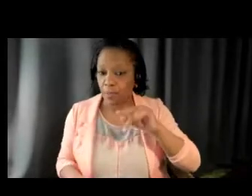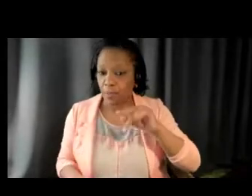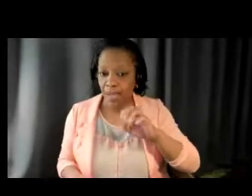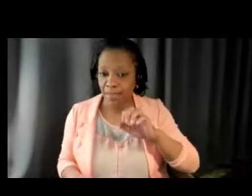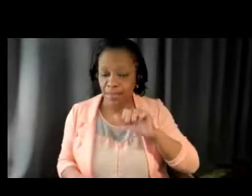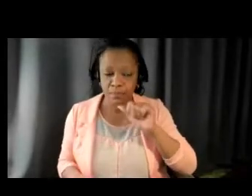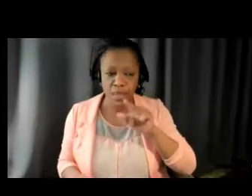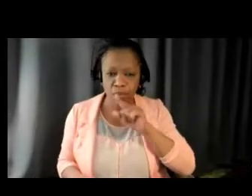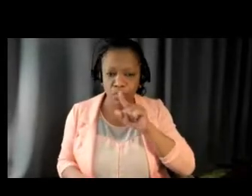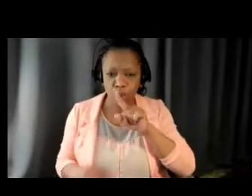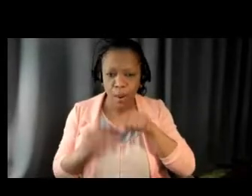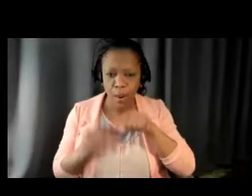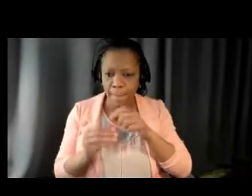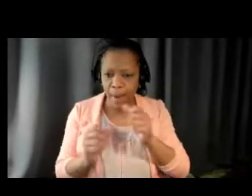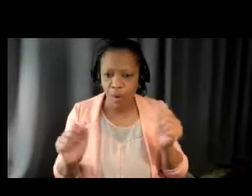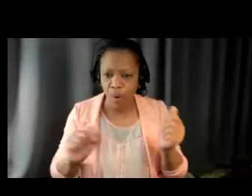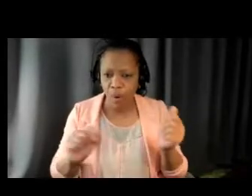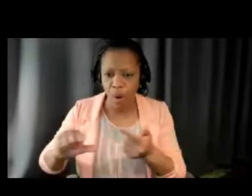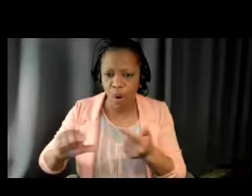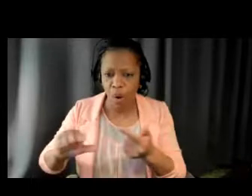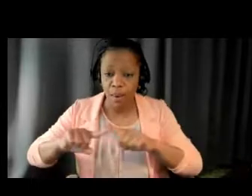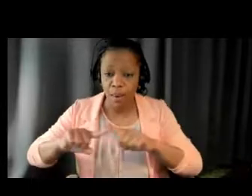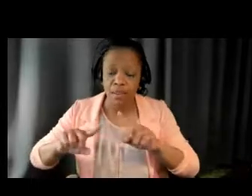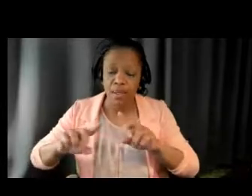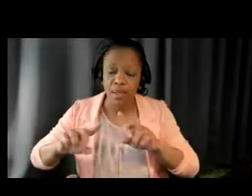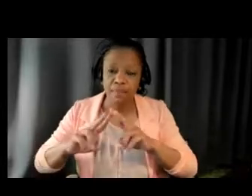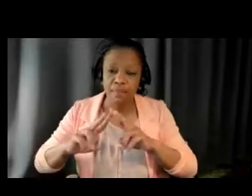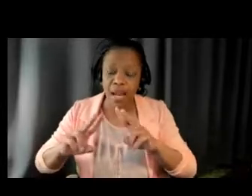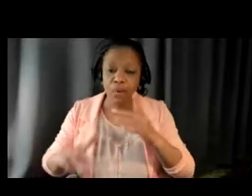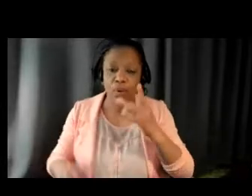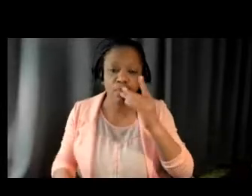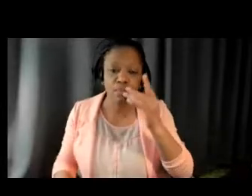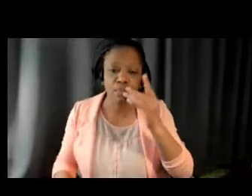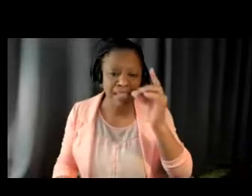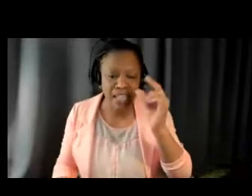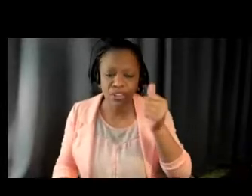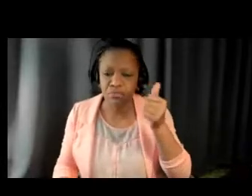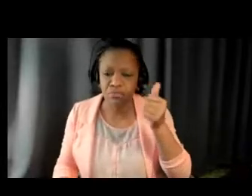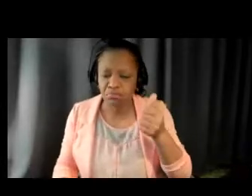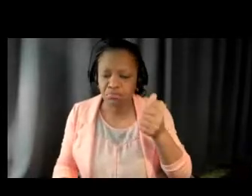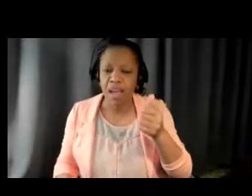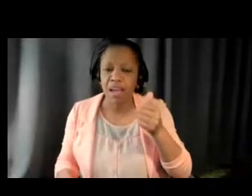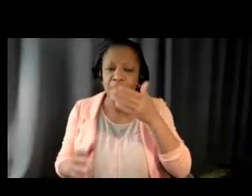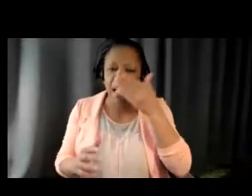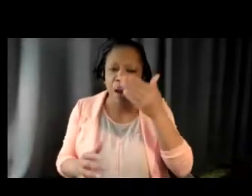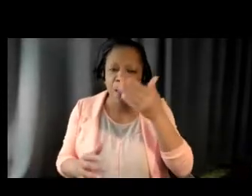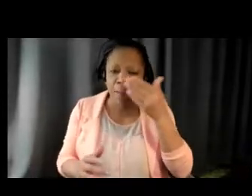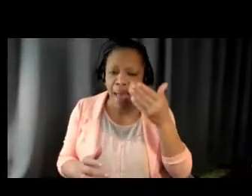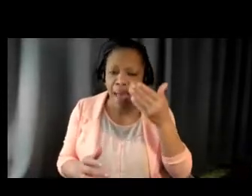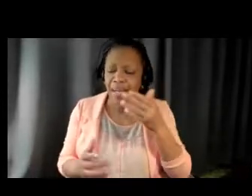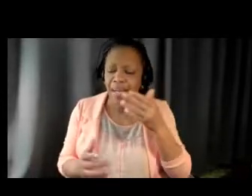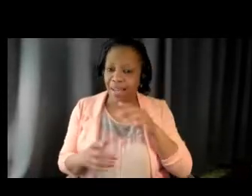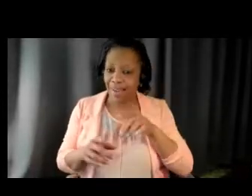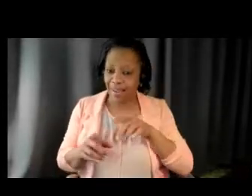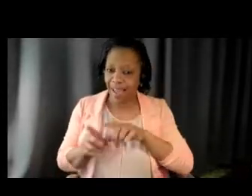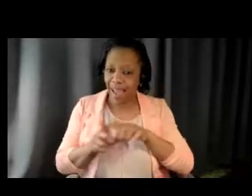very flavorful and aromatic as they cook. I use that. I use